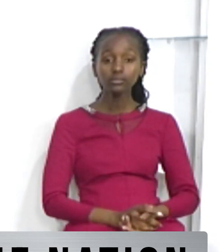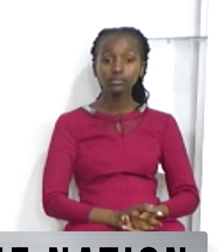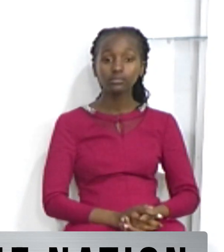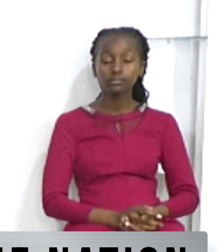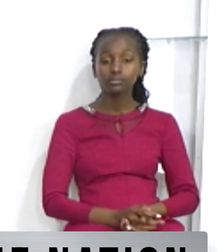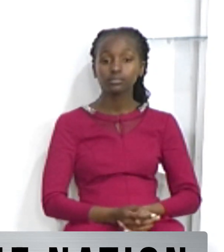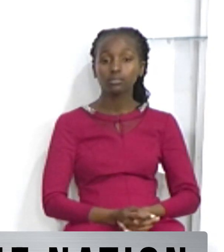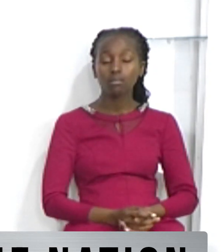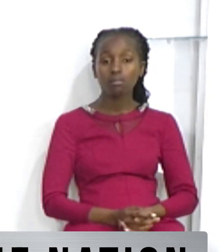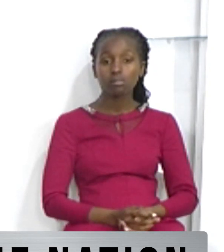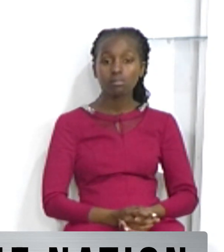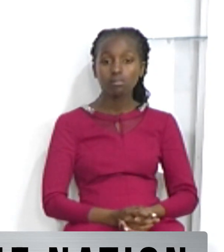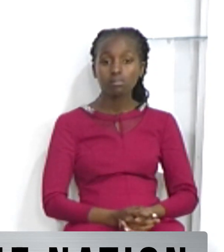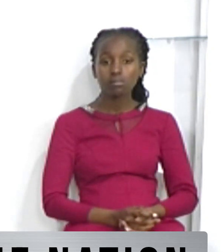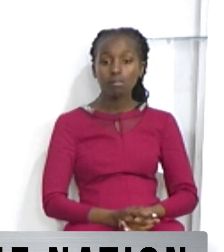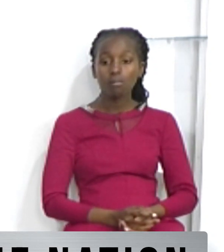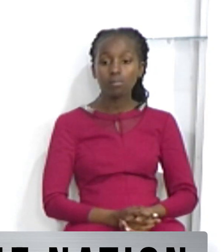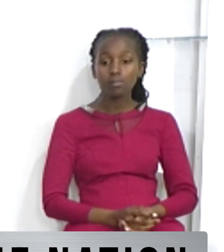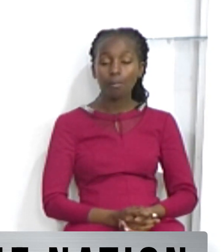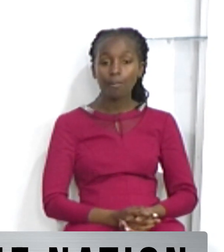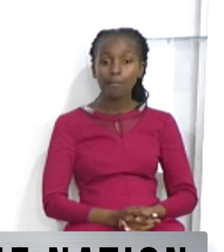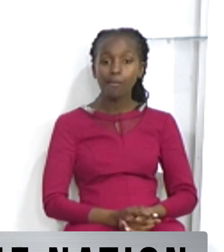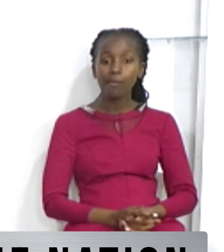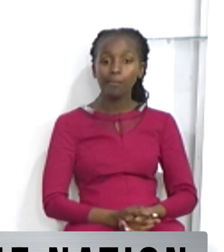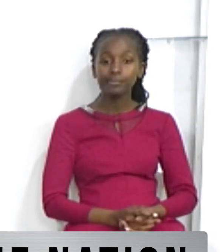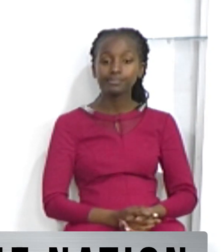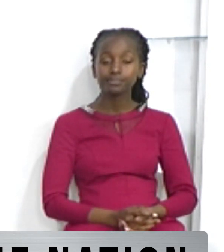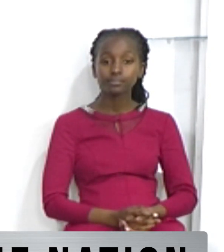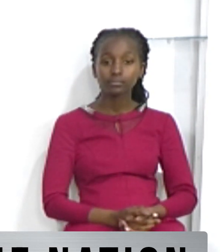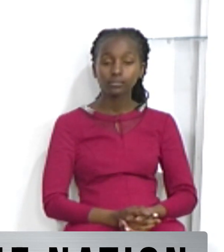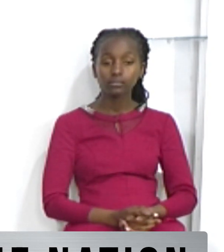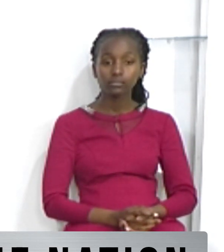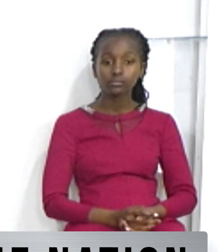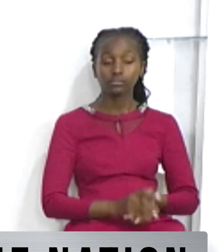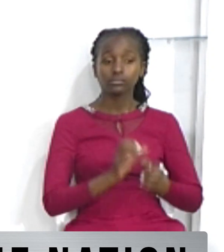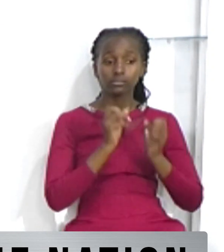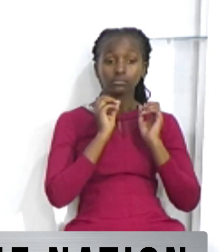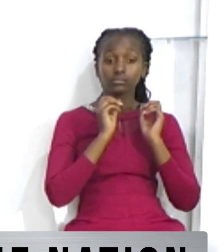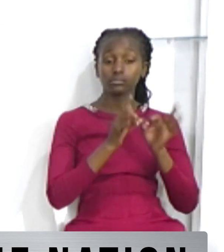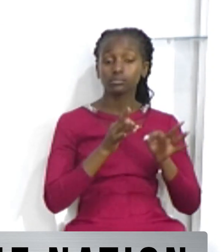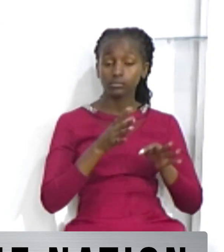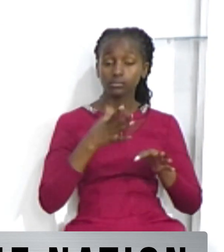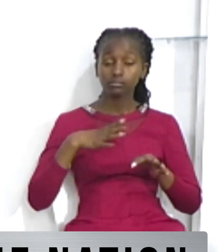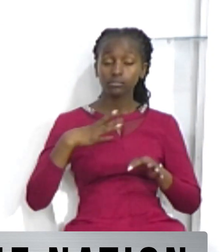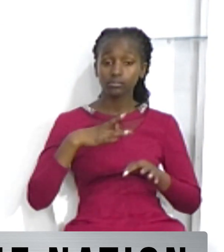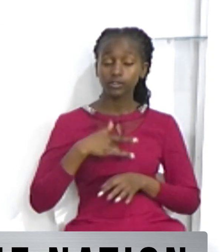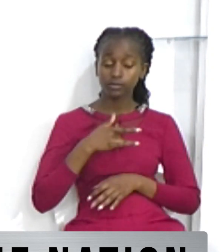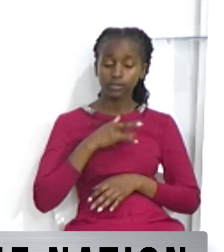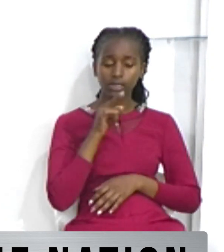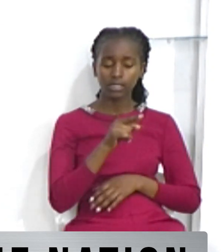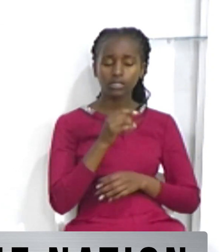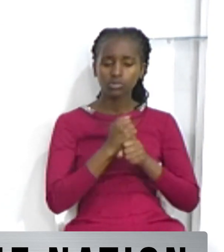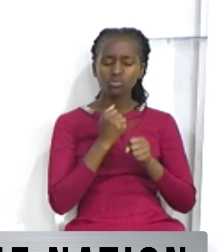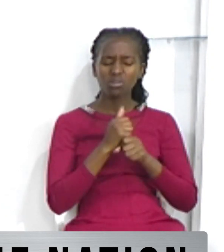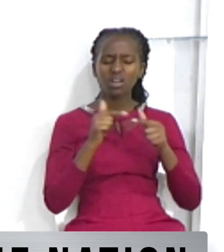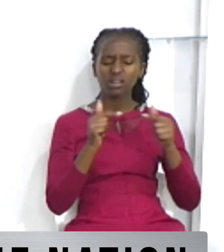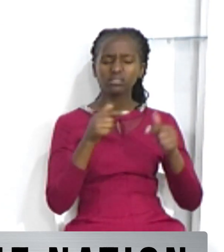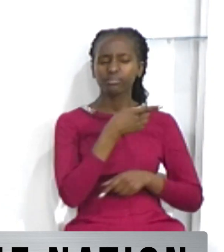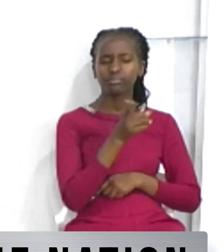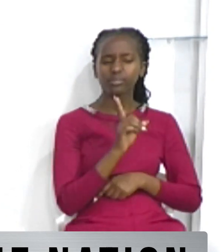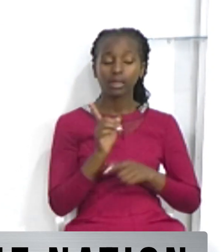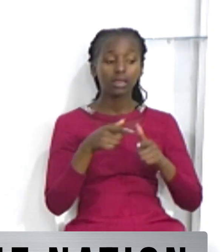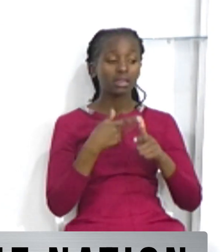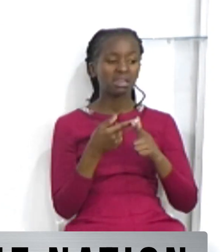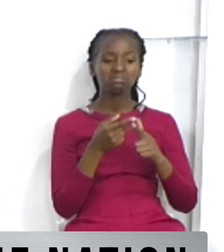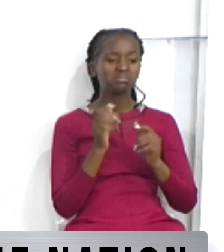You get it? Yeah. Jonah? Yes. Yes. If they feel this thing will work against them,